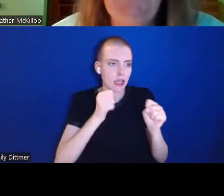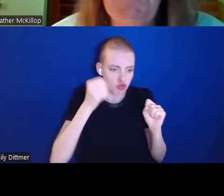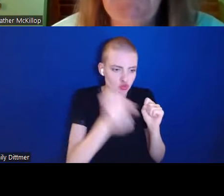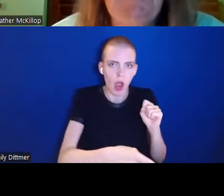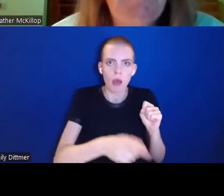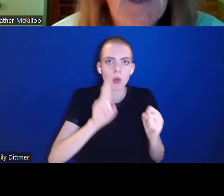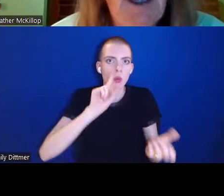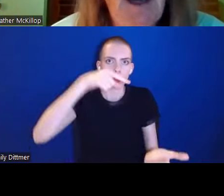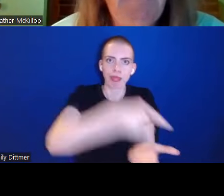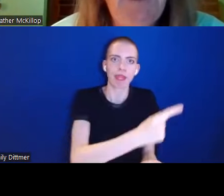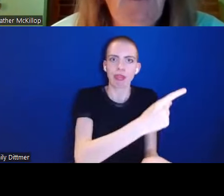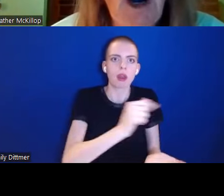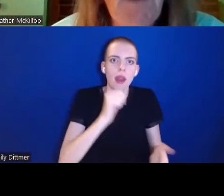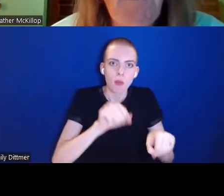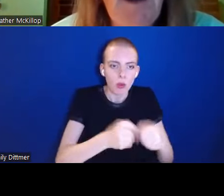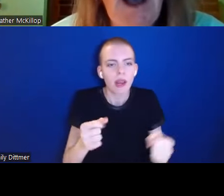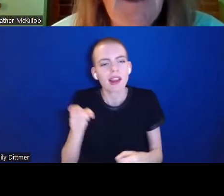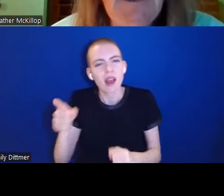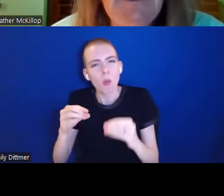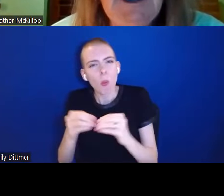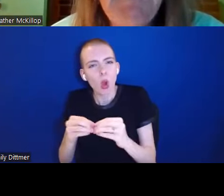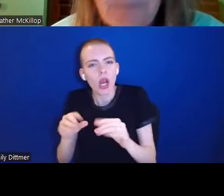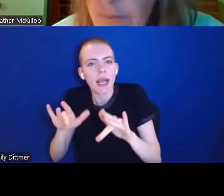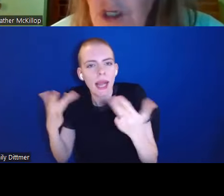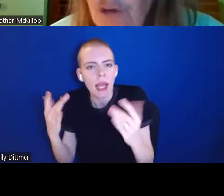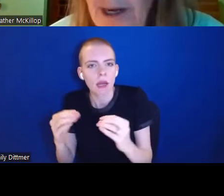for exhibits. The new hardware we got in